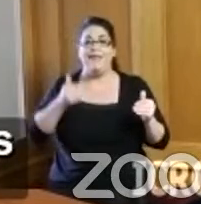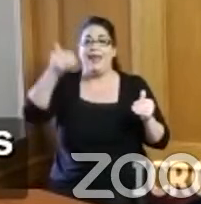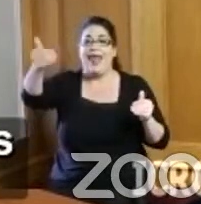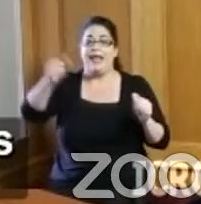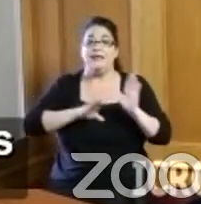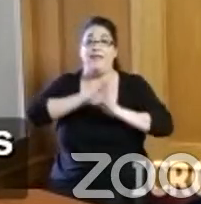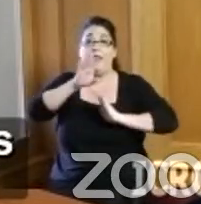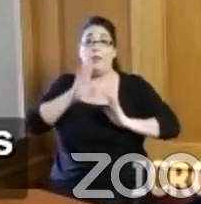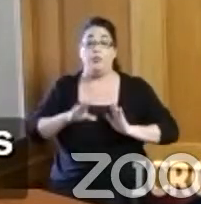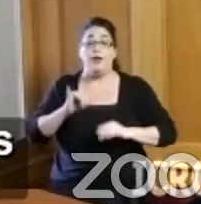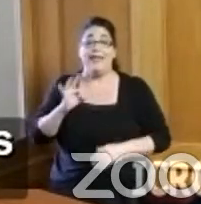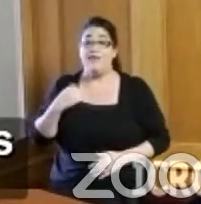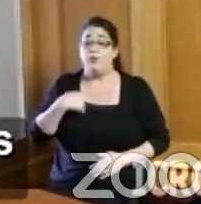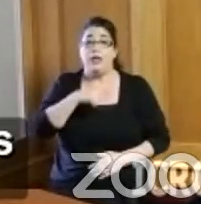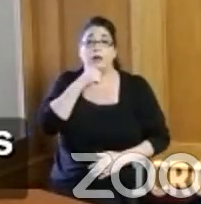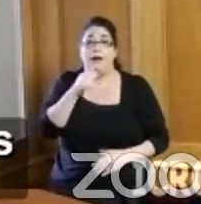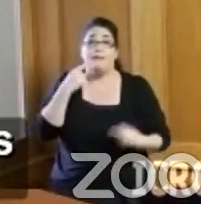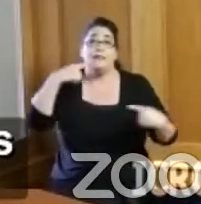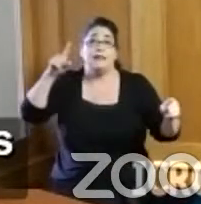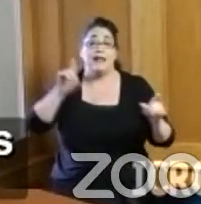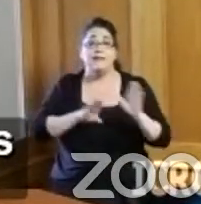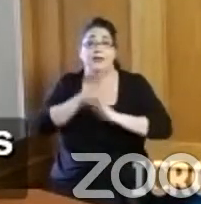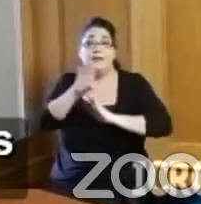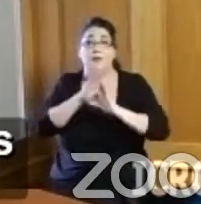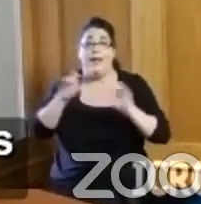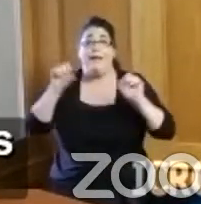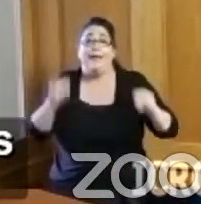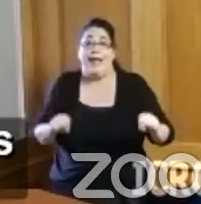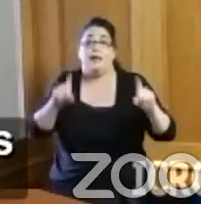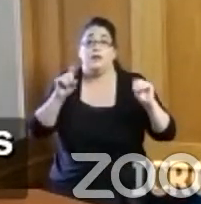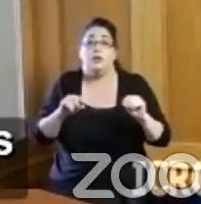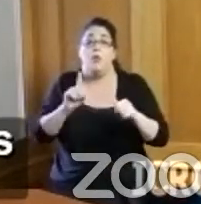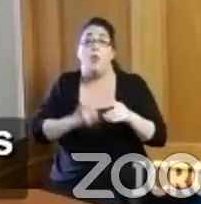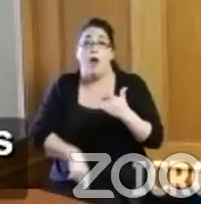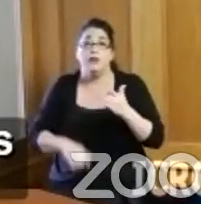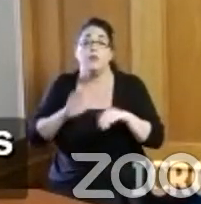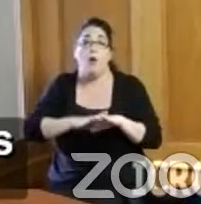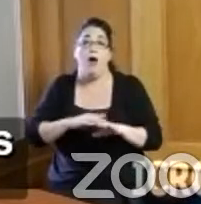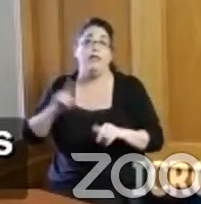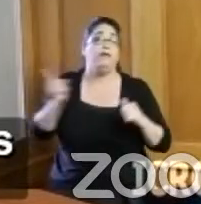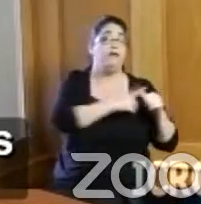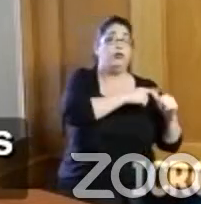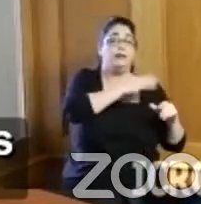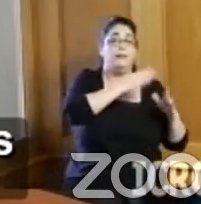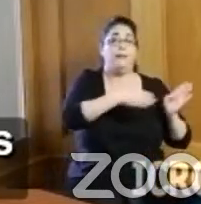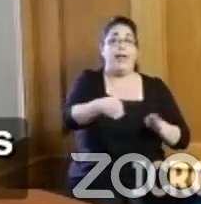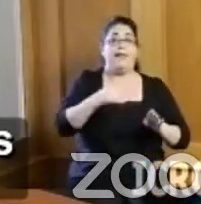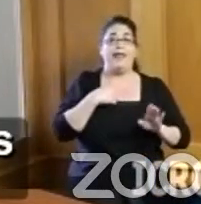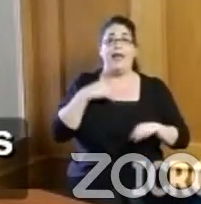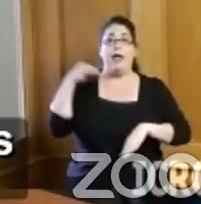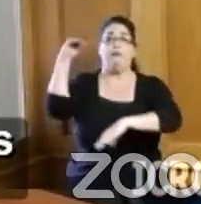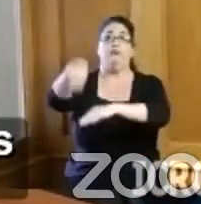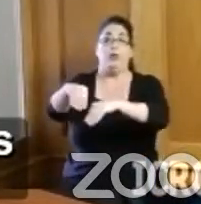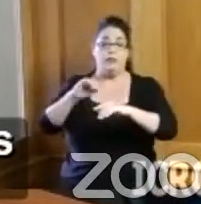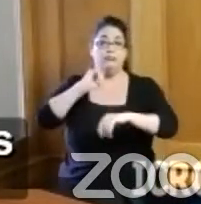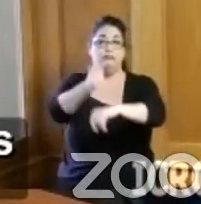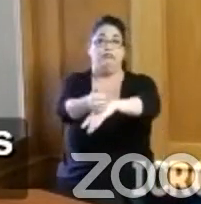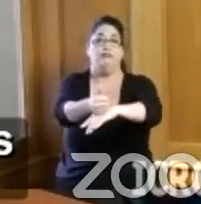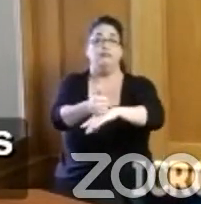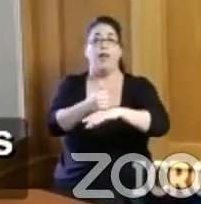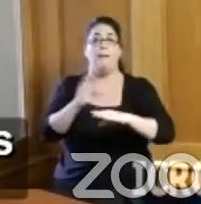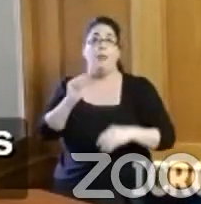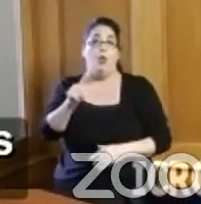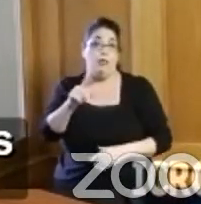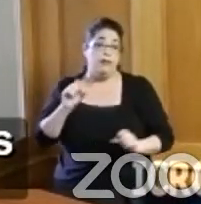not successful in developing this, can do what's on the current zoning. They can put in a regional shopping center. Thank you for your